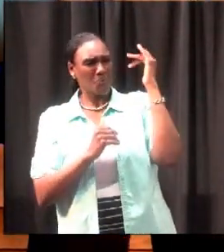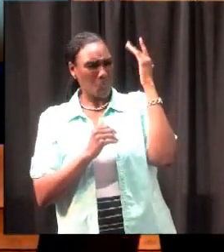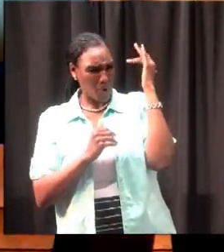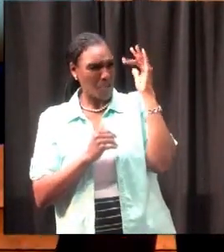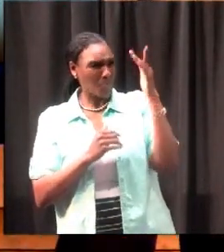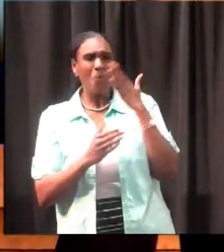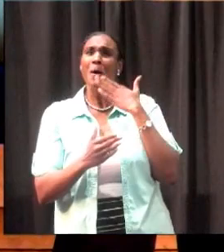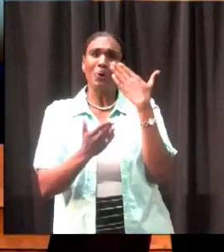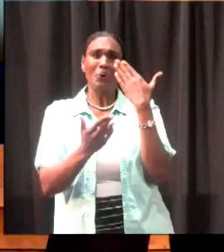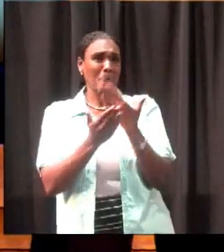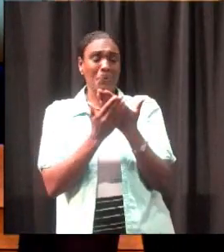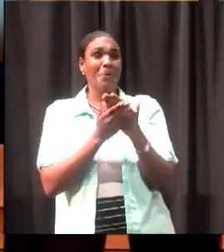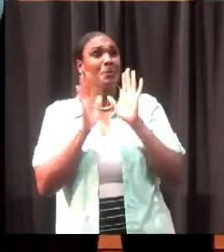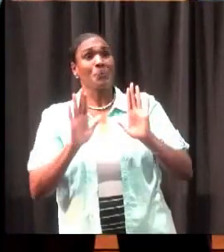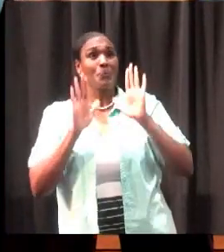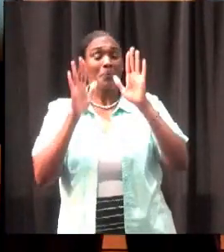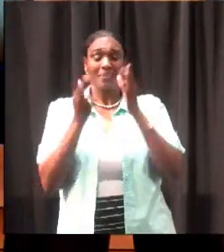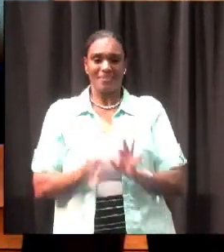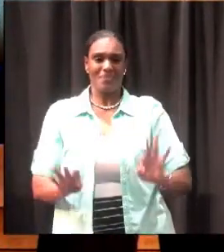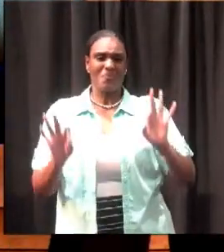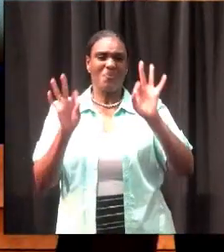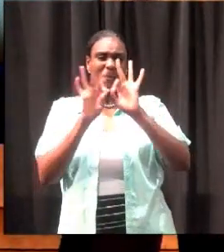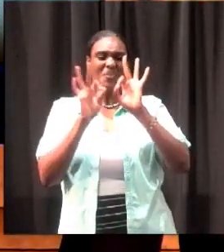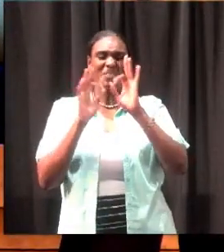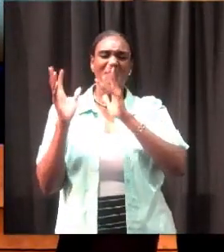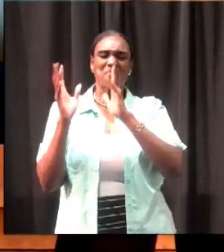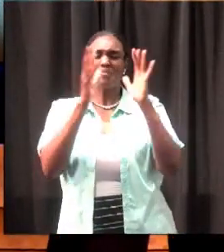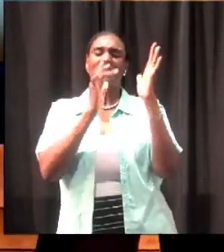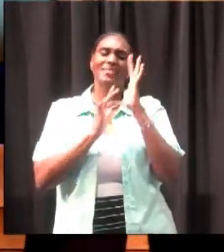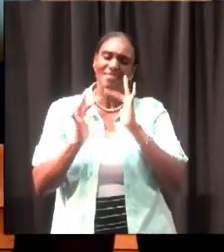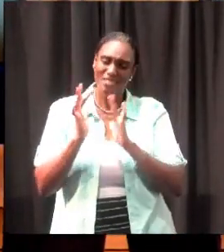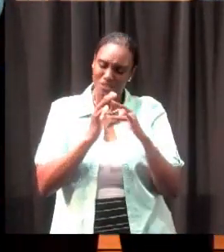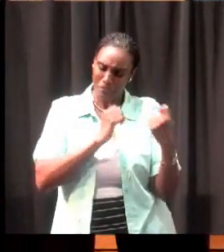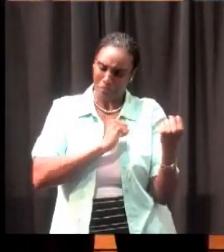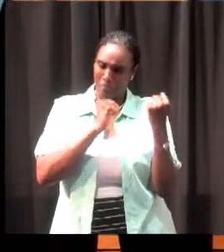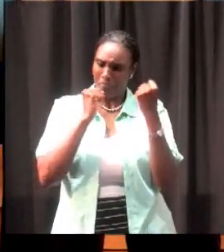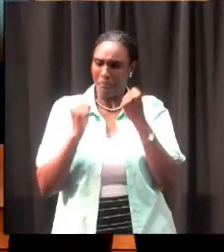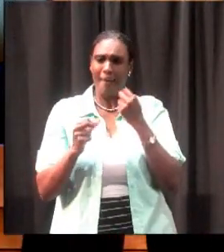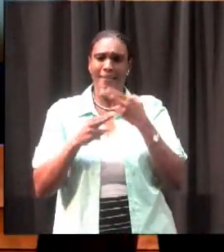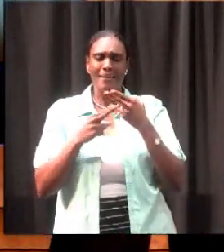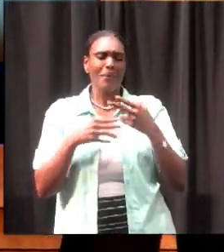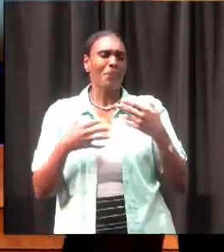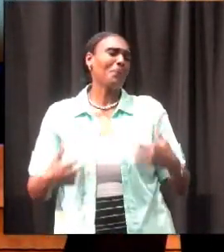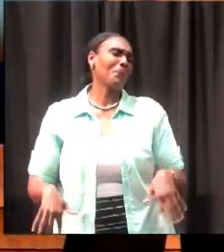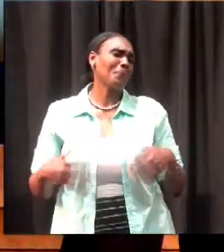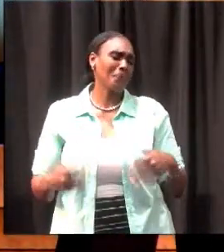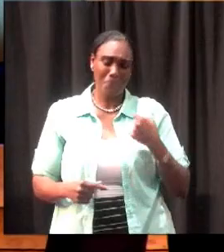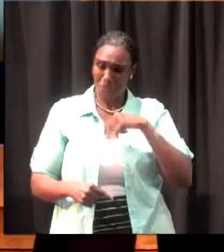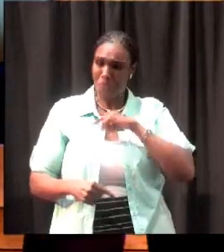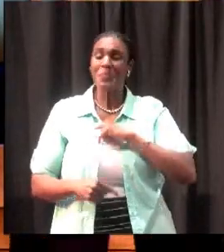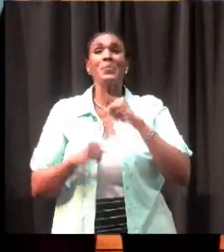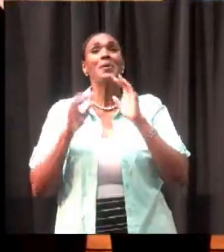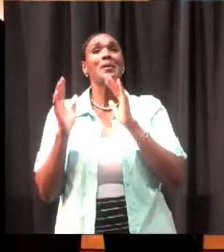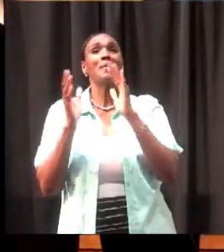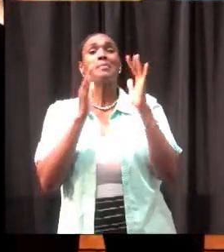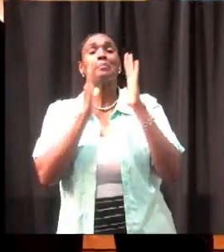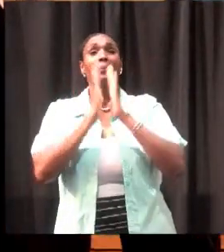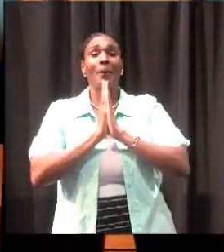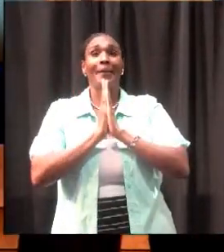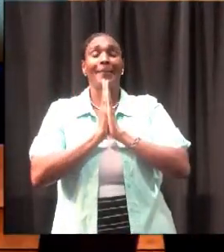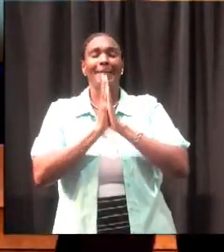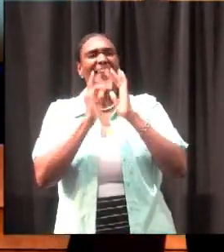good and greatly to be praised. And it's in Jesus' mighty name, that we do pray and give